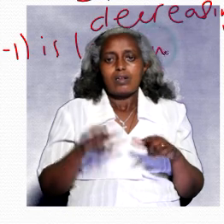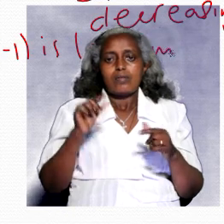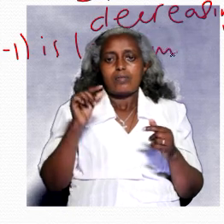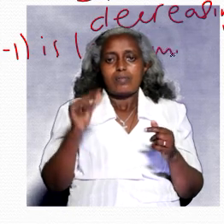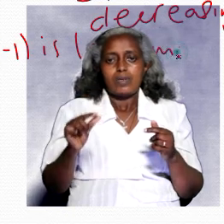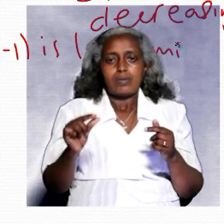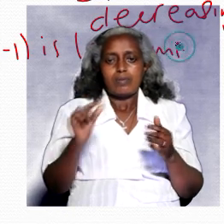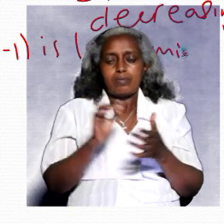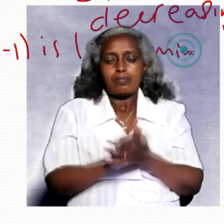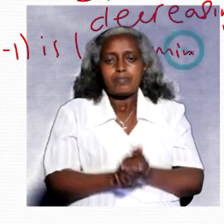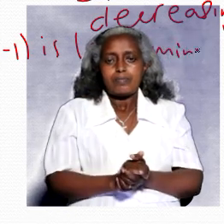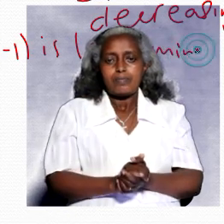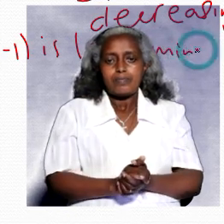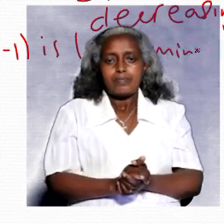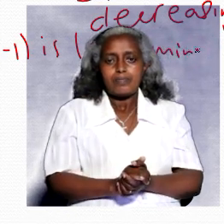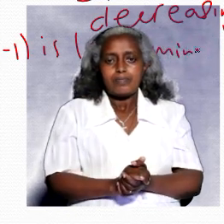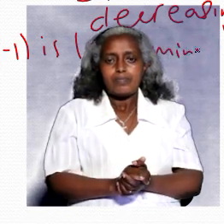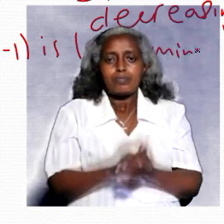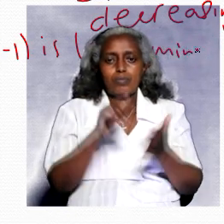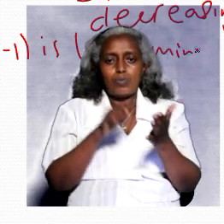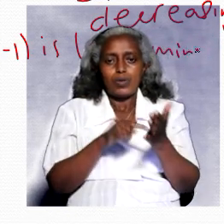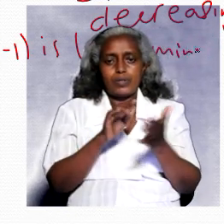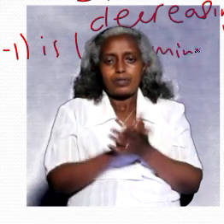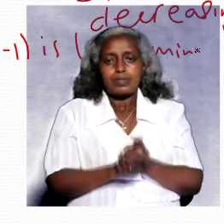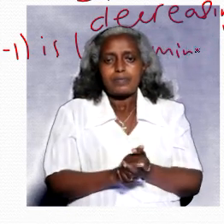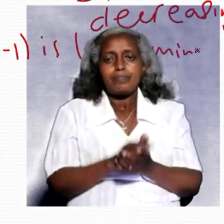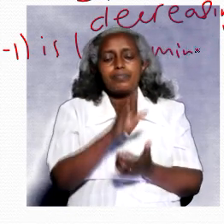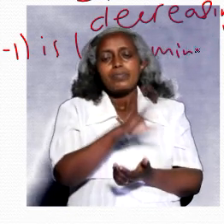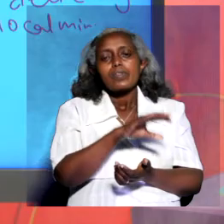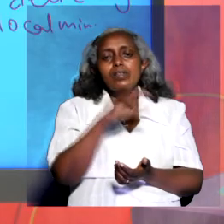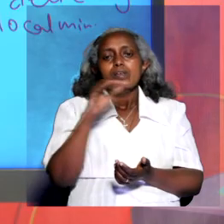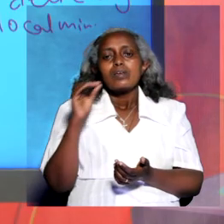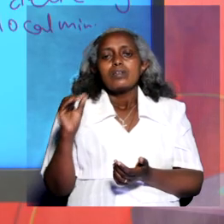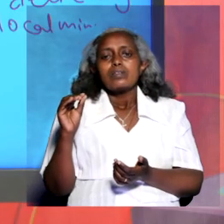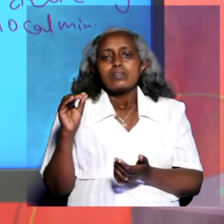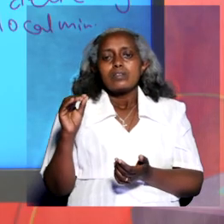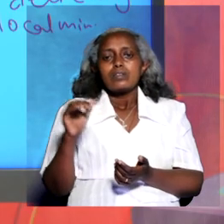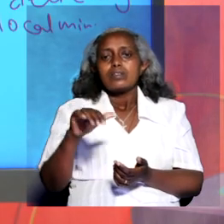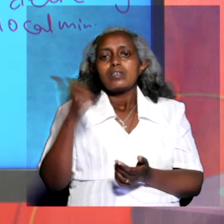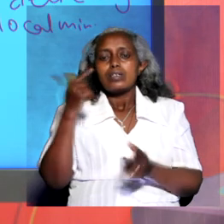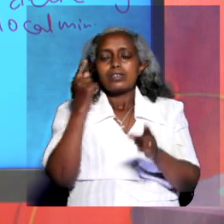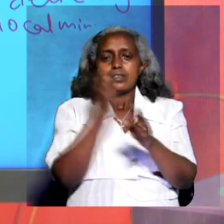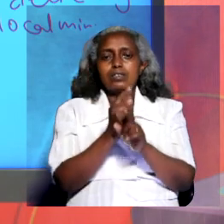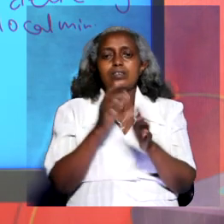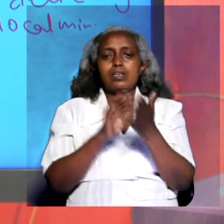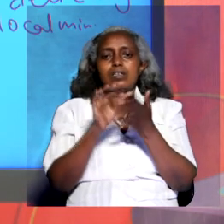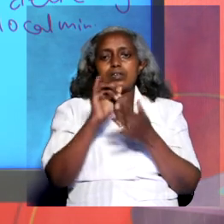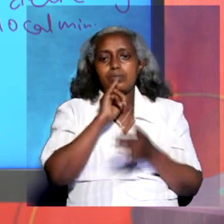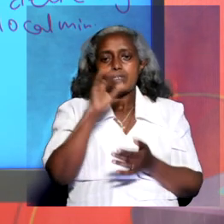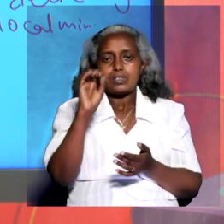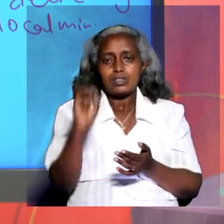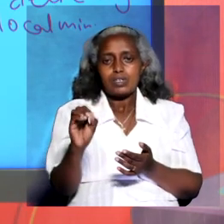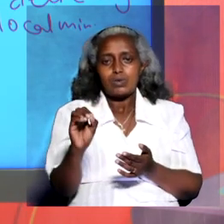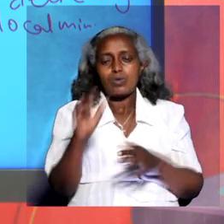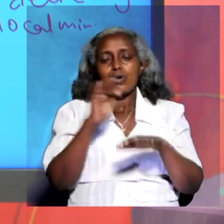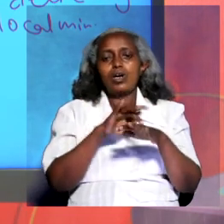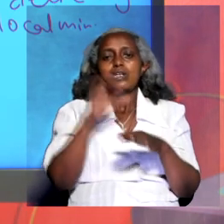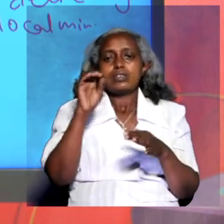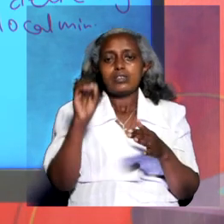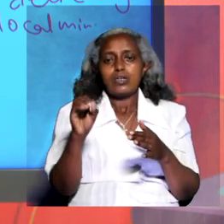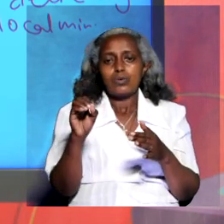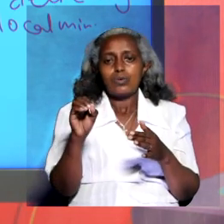Local minimum point. And the other critical number is 0. At